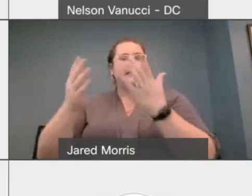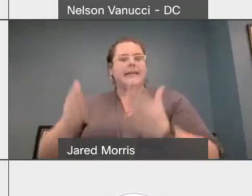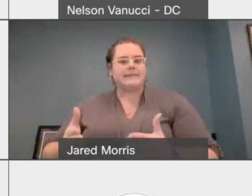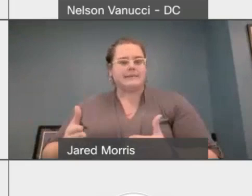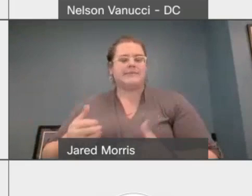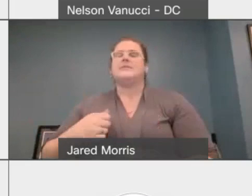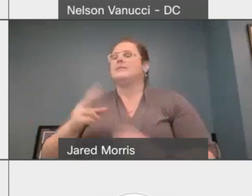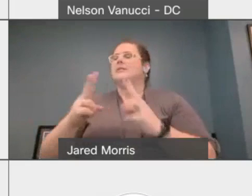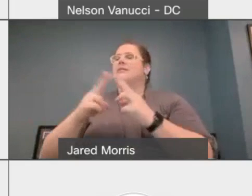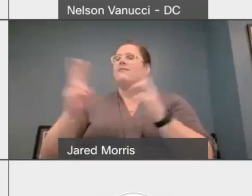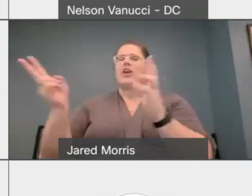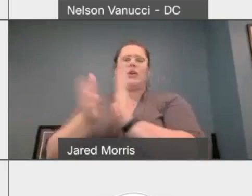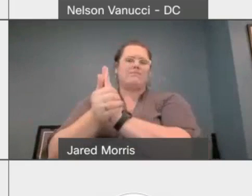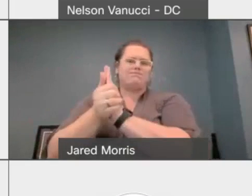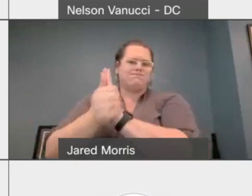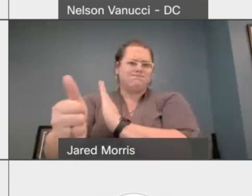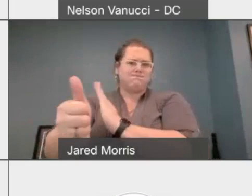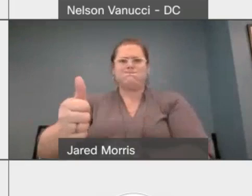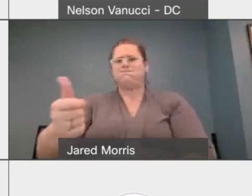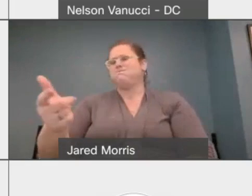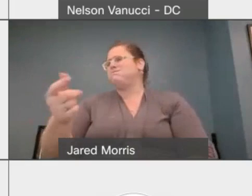very capable and very